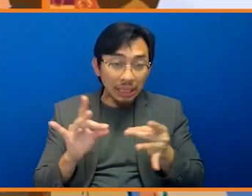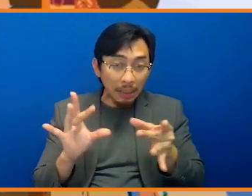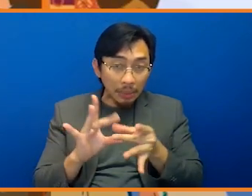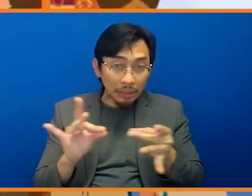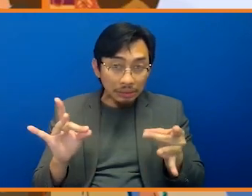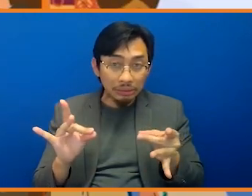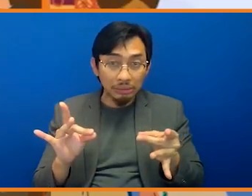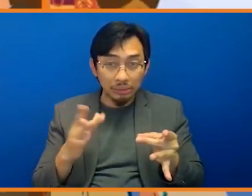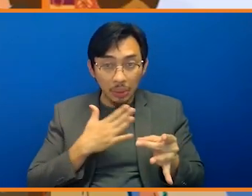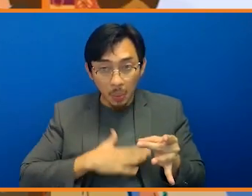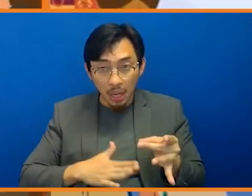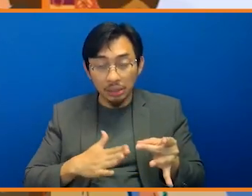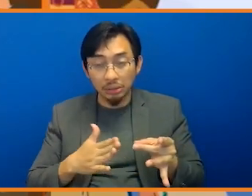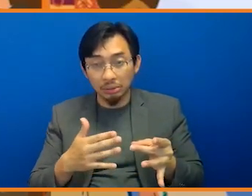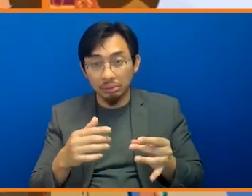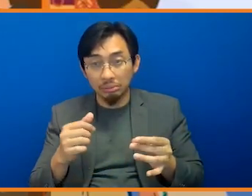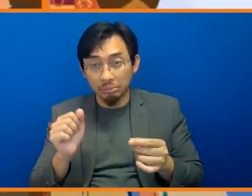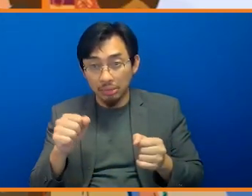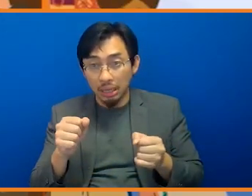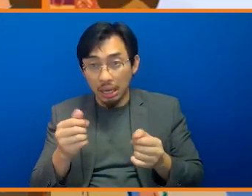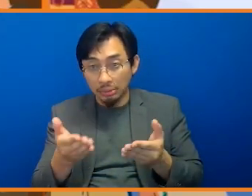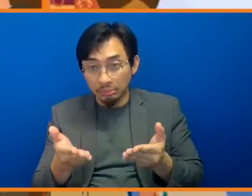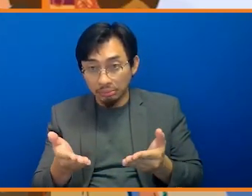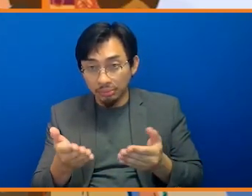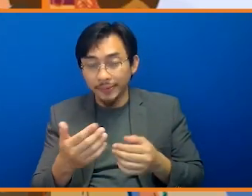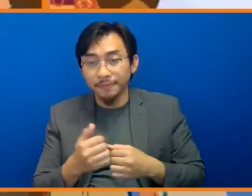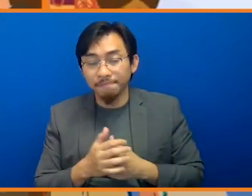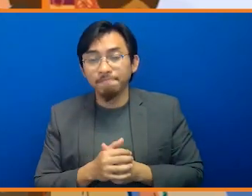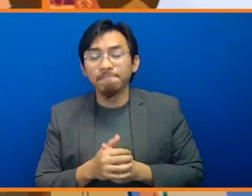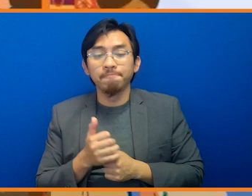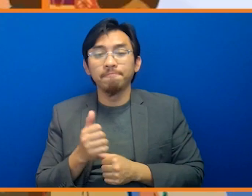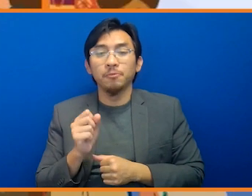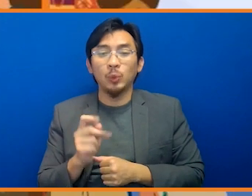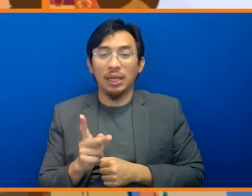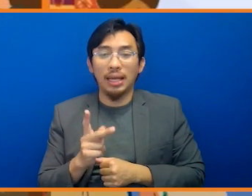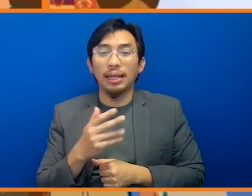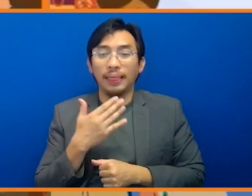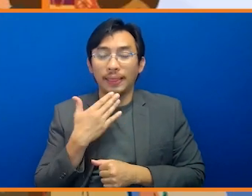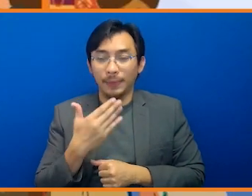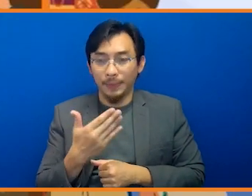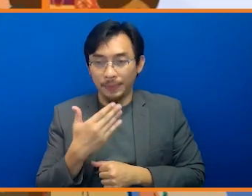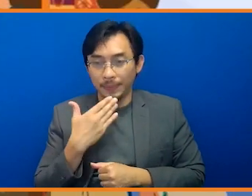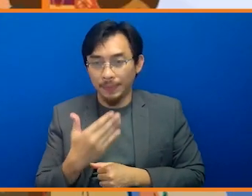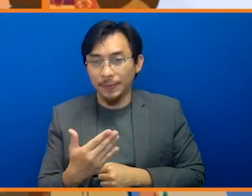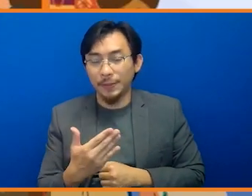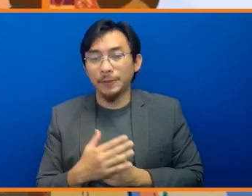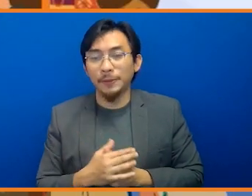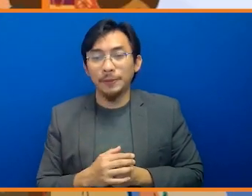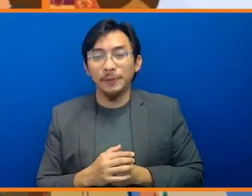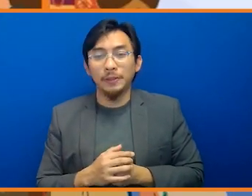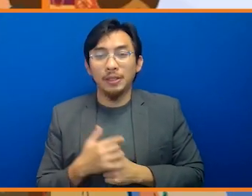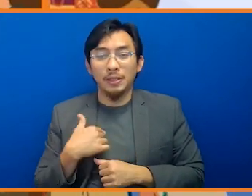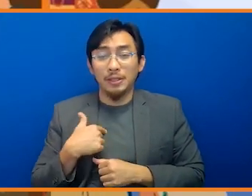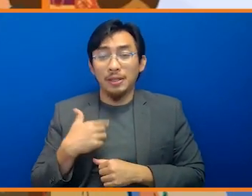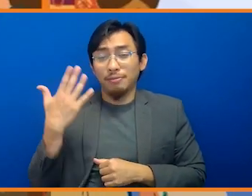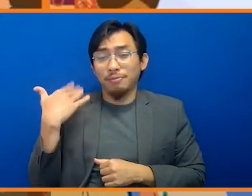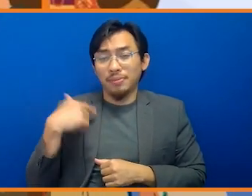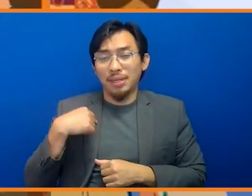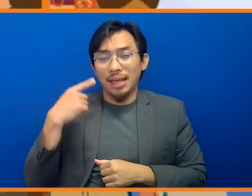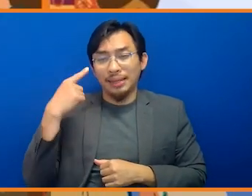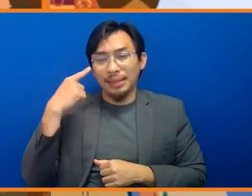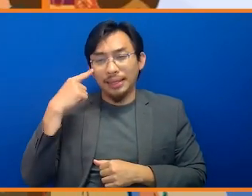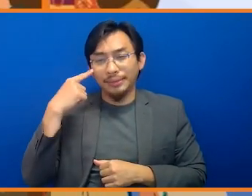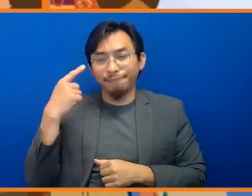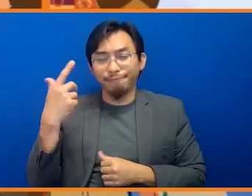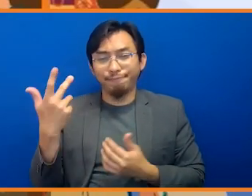to add some of comments. Okay. Okay, thanks so much. So as my past, thank you for sharing